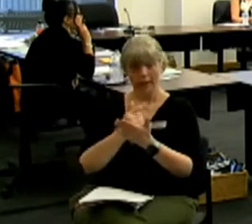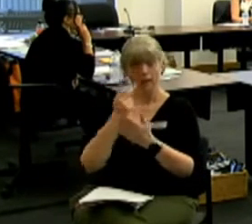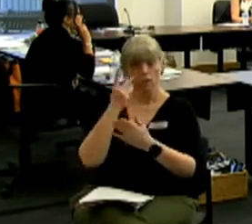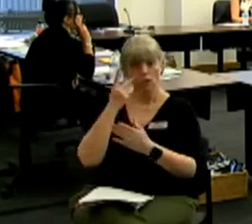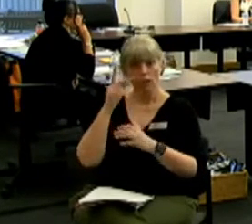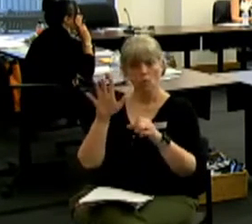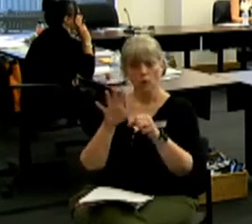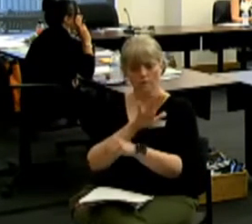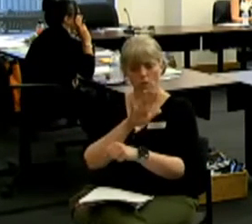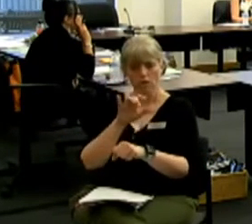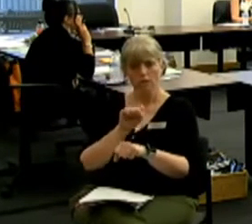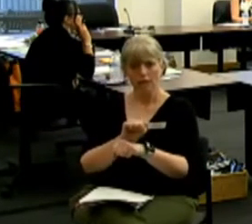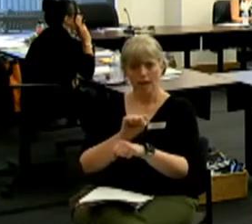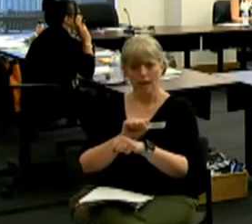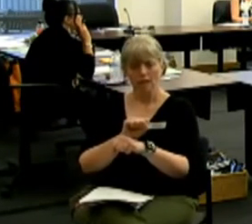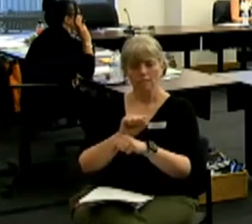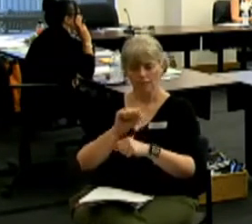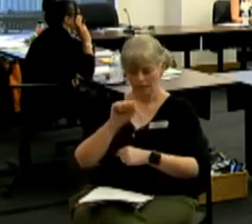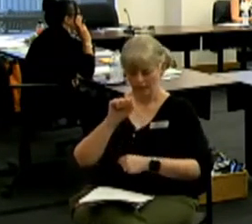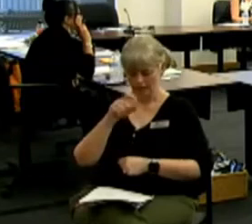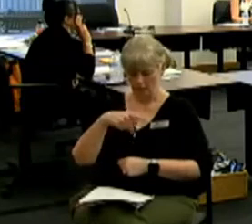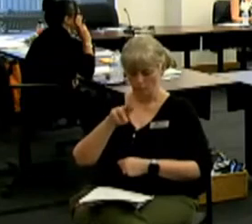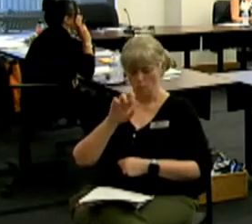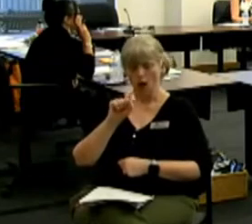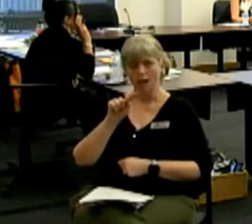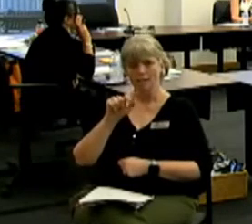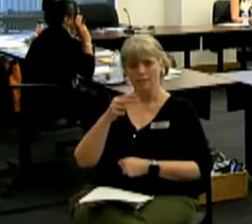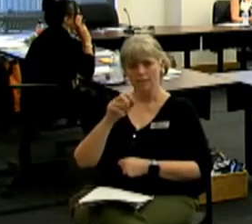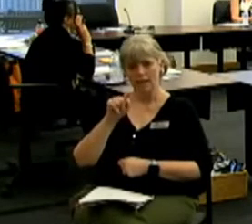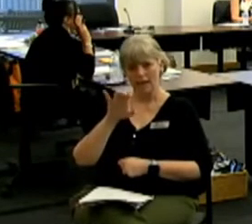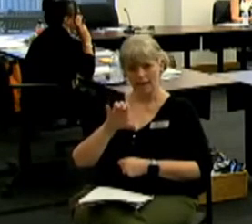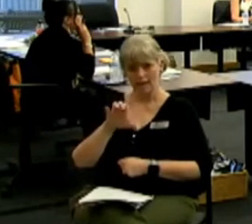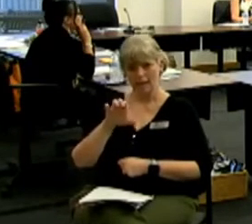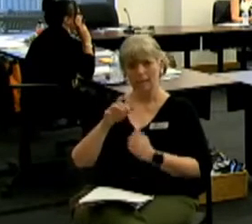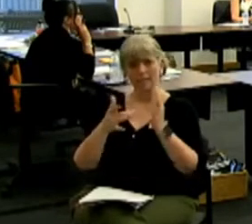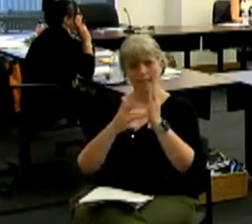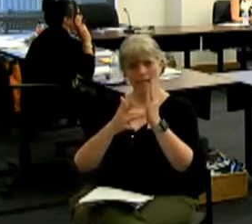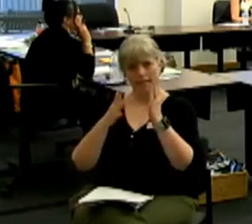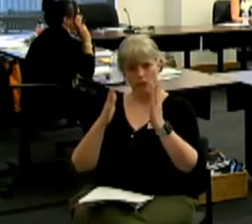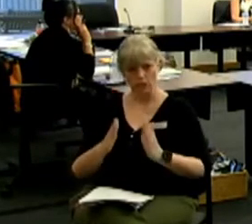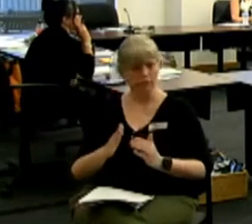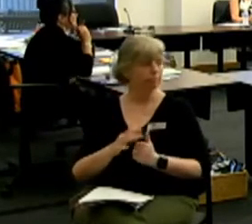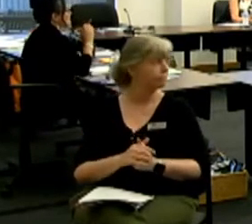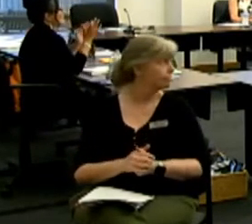to work full-time at Hanger as a prosthetic technician. Skylar?